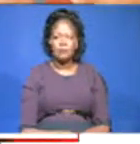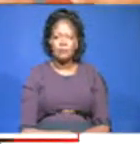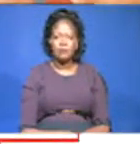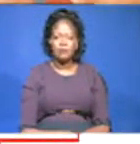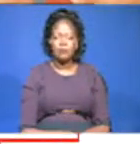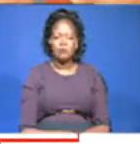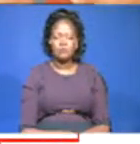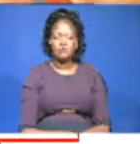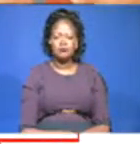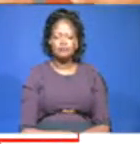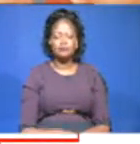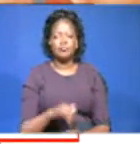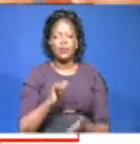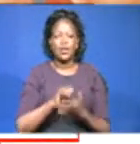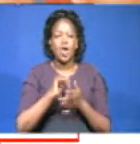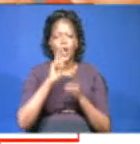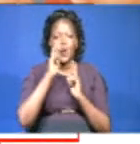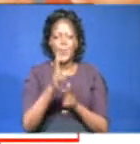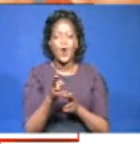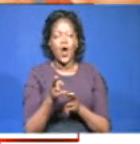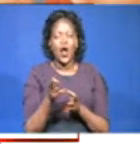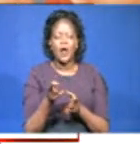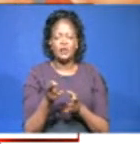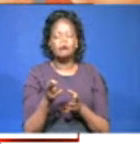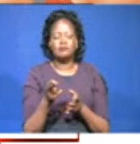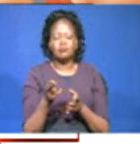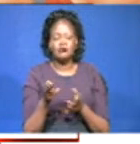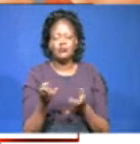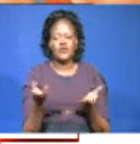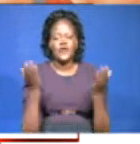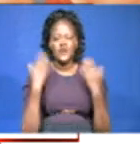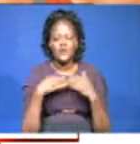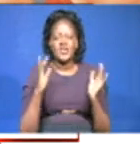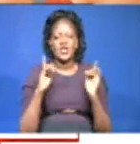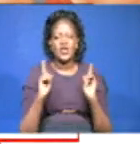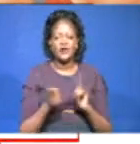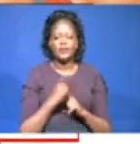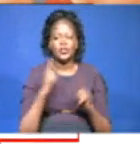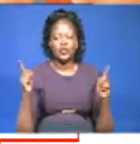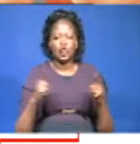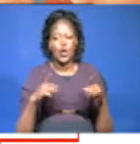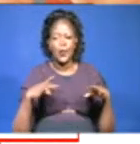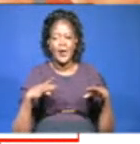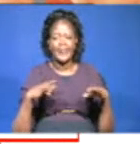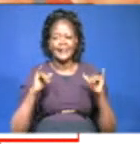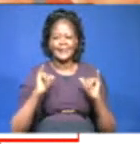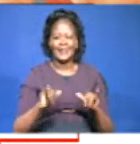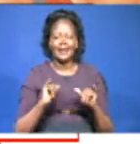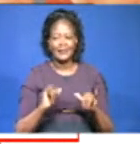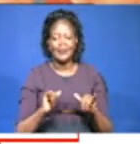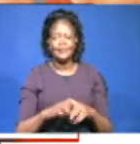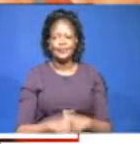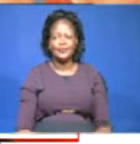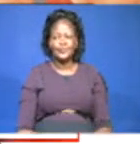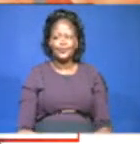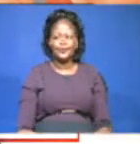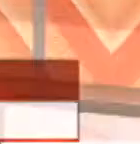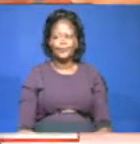Well, that report brings us to our first break here on Lunchtime News. Don't go too far. We'll be right back with more news.